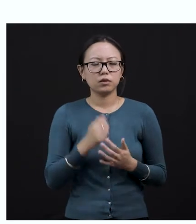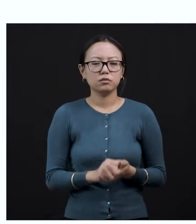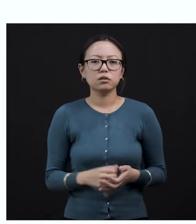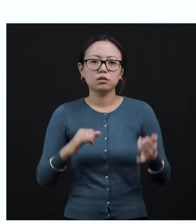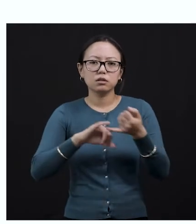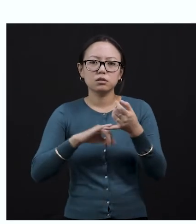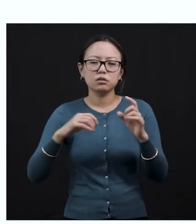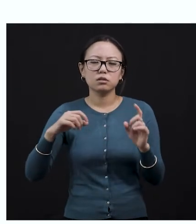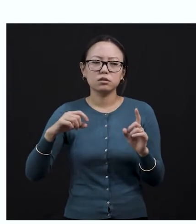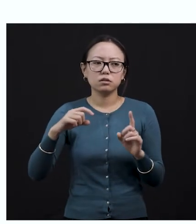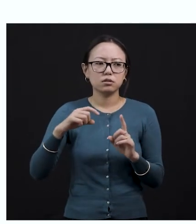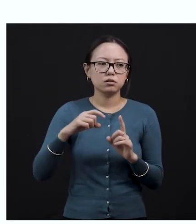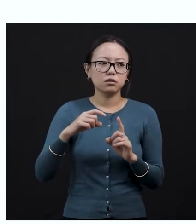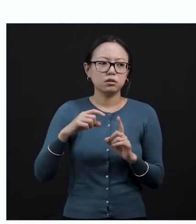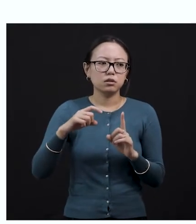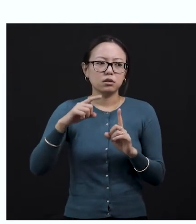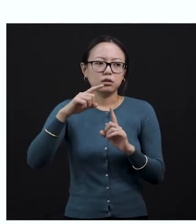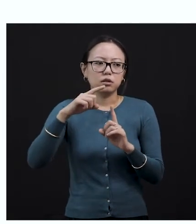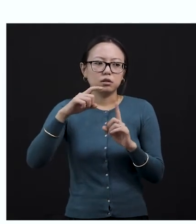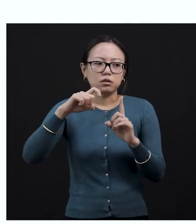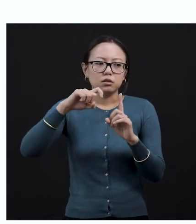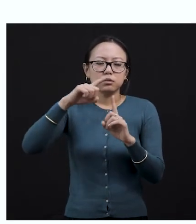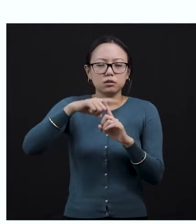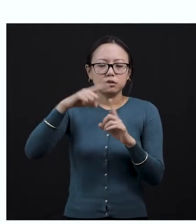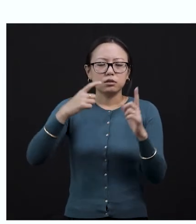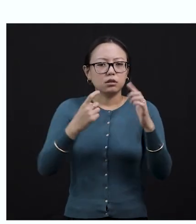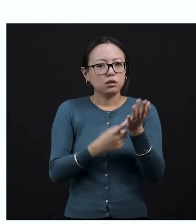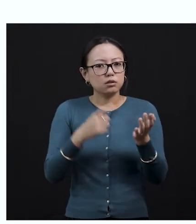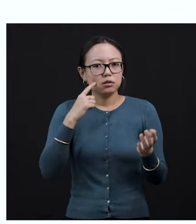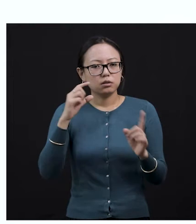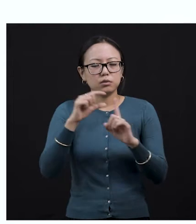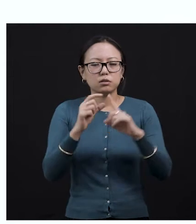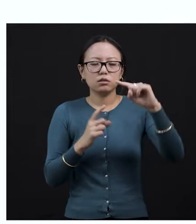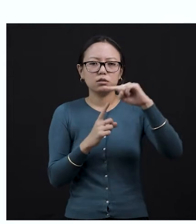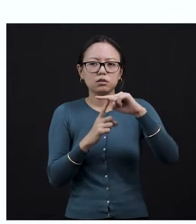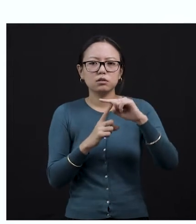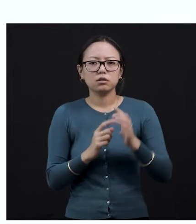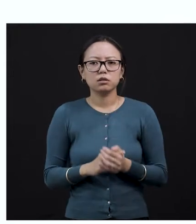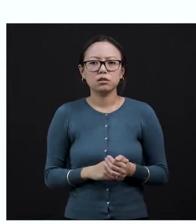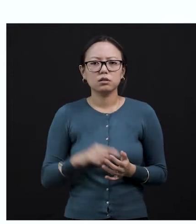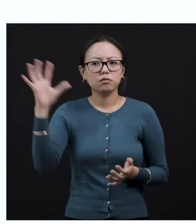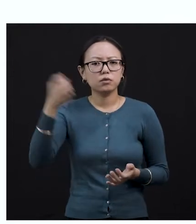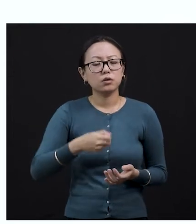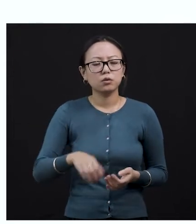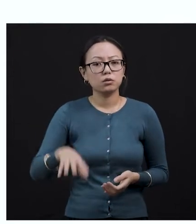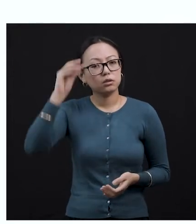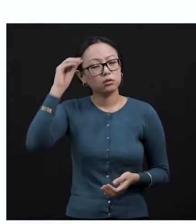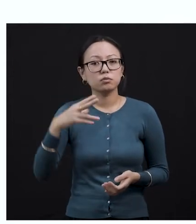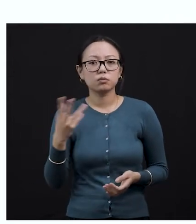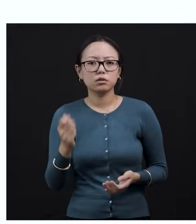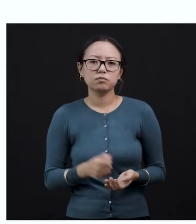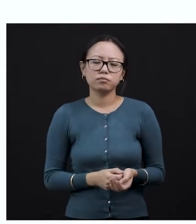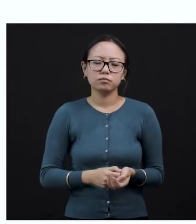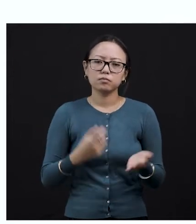that the Vedas were very religious. They used to perform some religious rituals which they